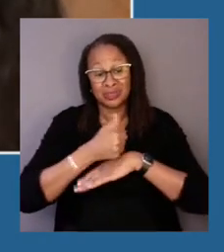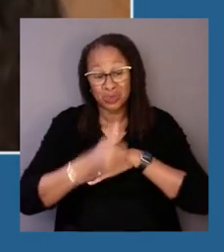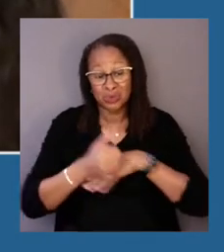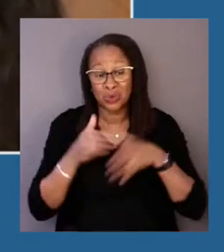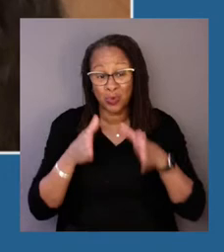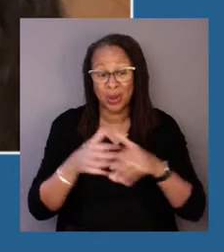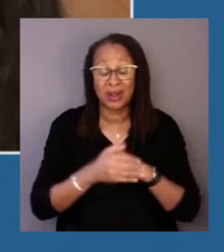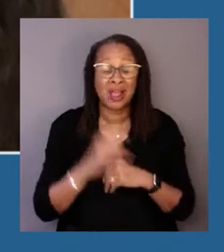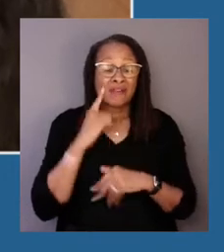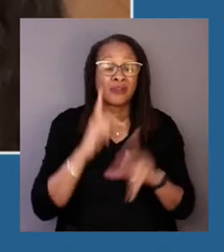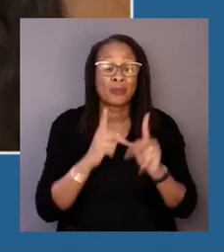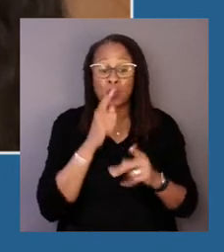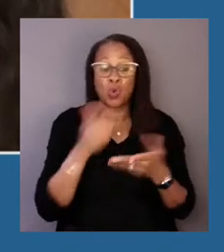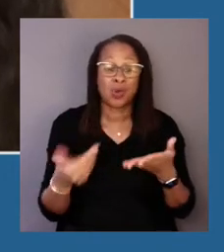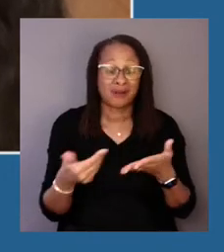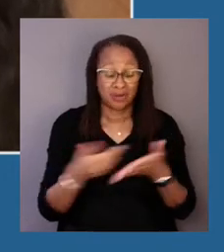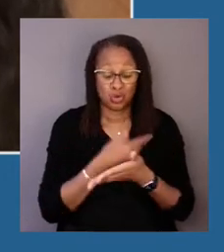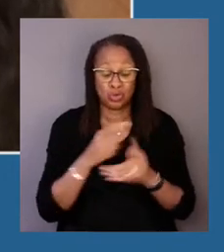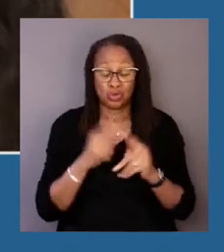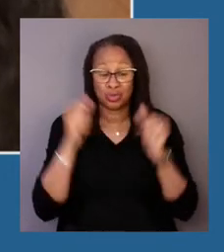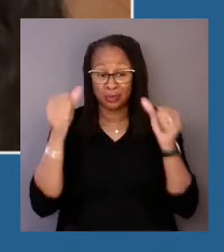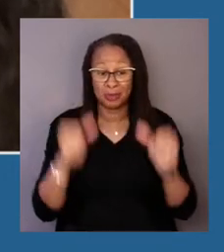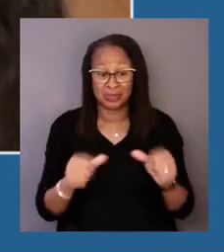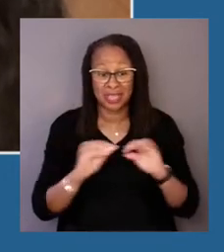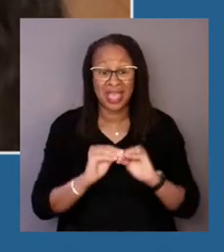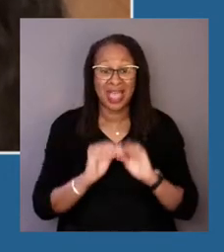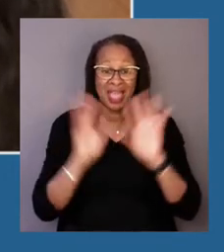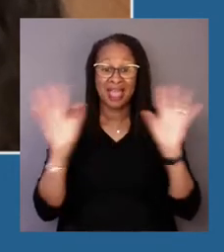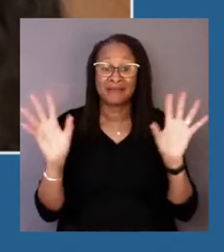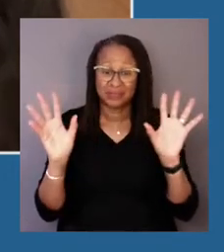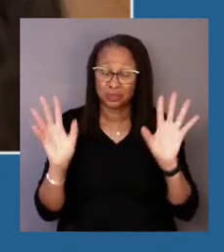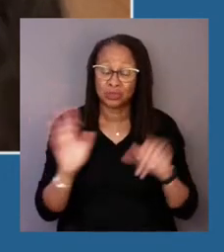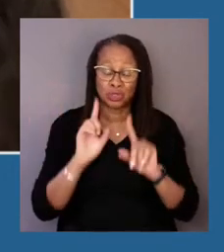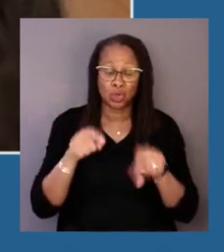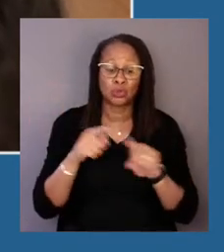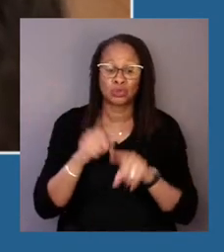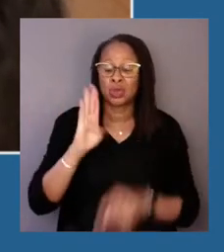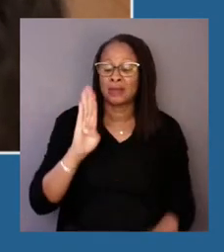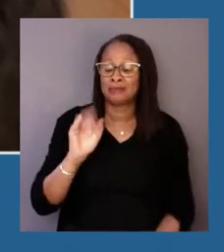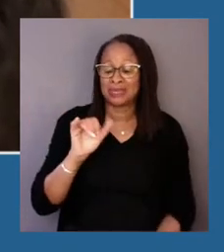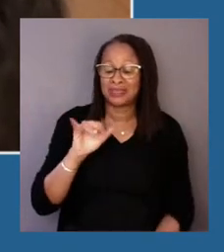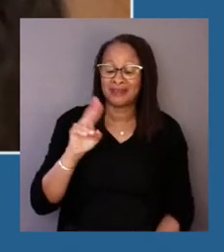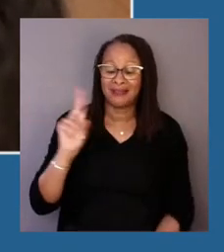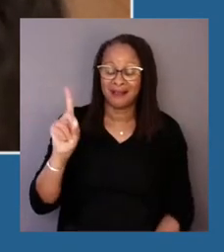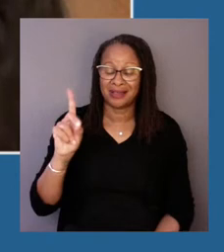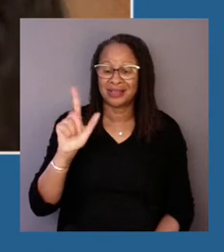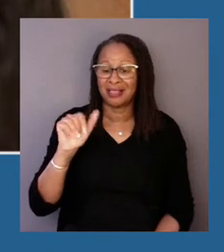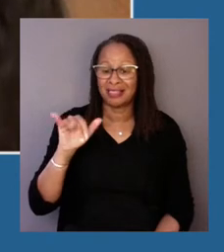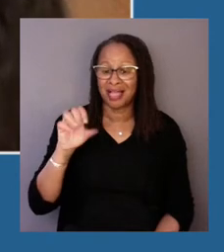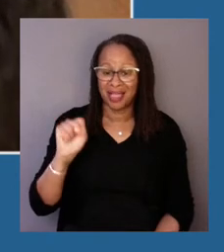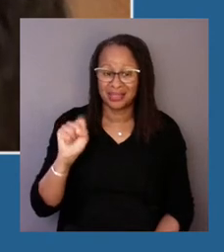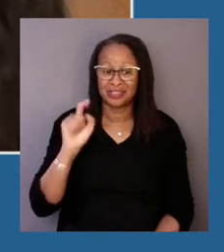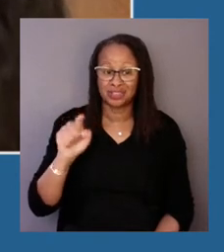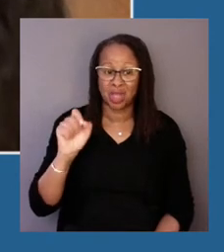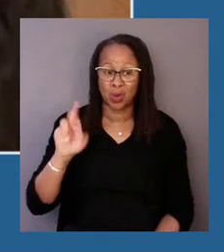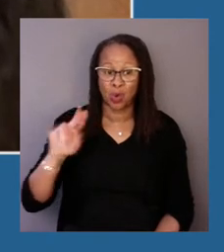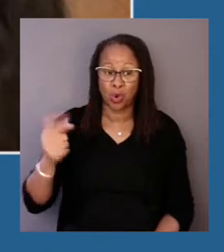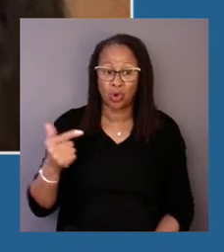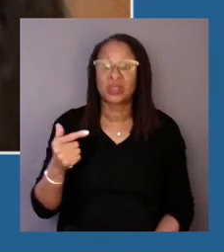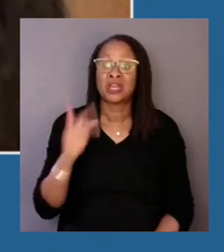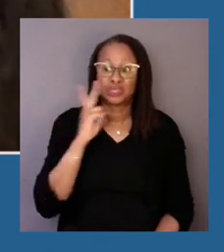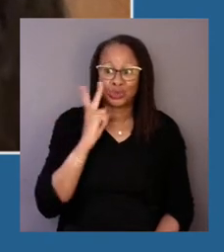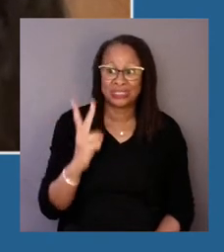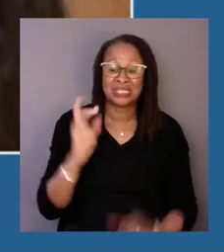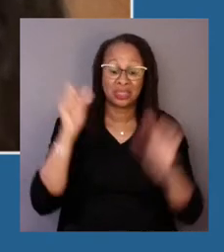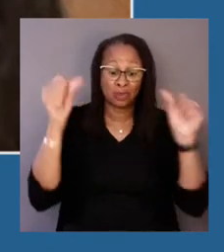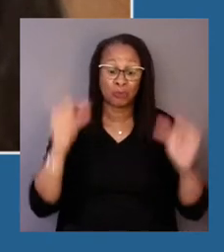the posters, definitely check out beyondlies.org. You can zoom in and get a closer look and see the person,